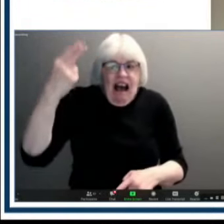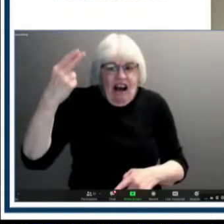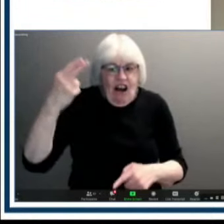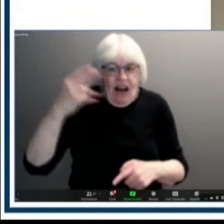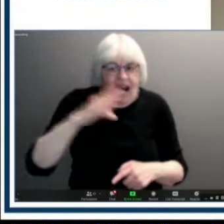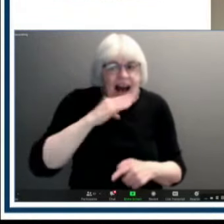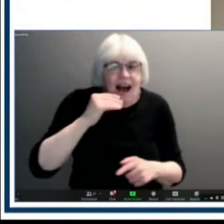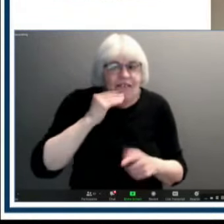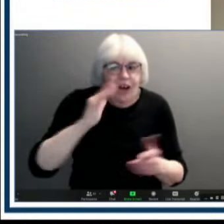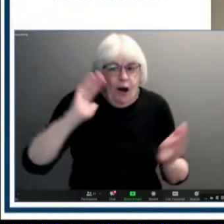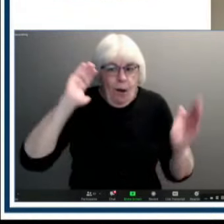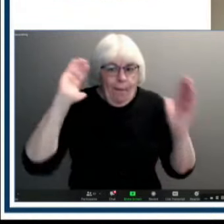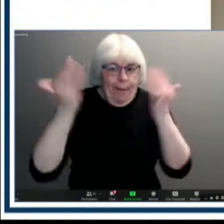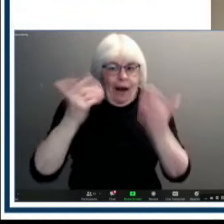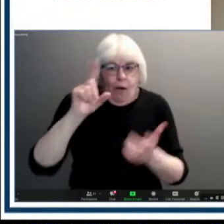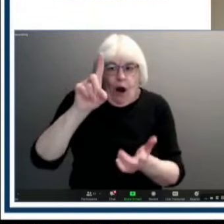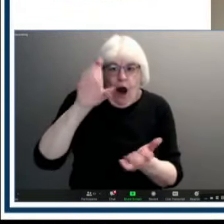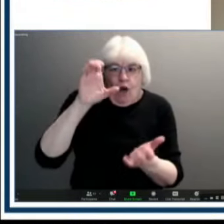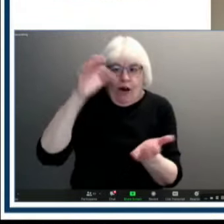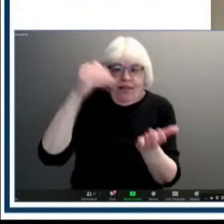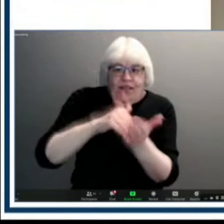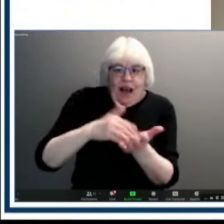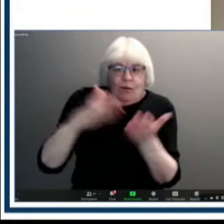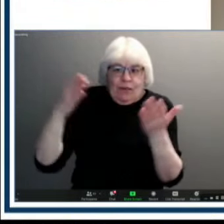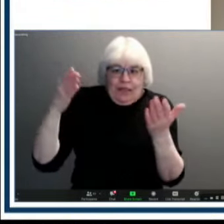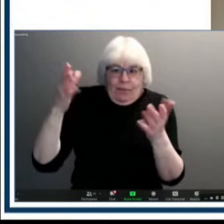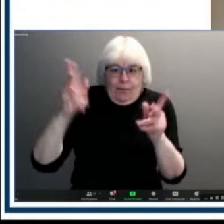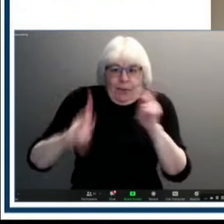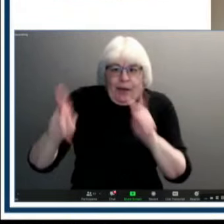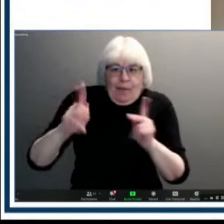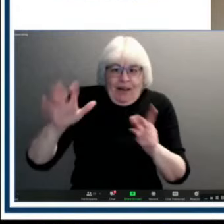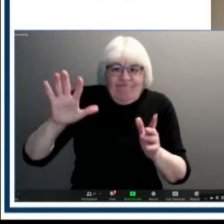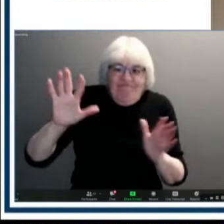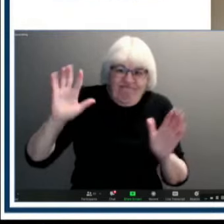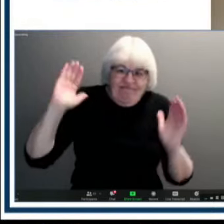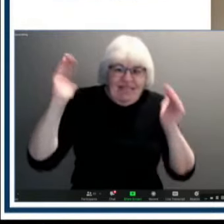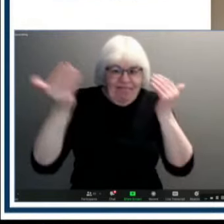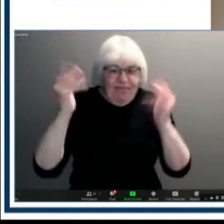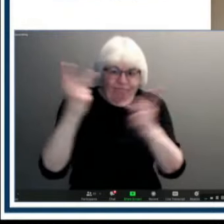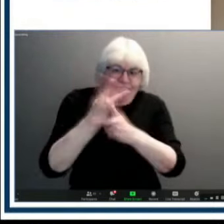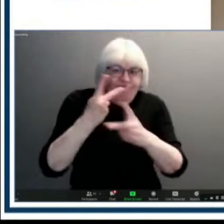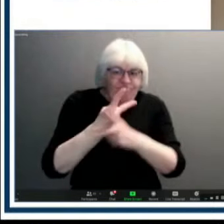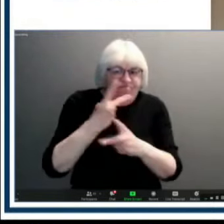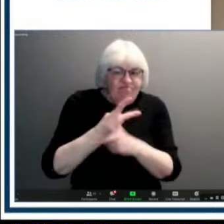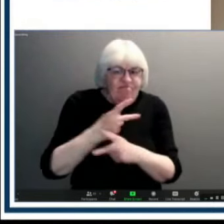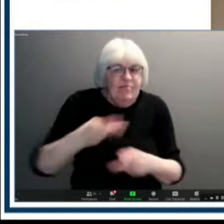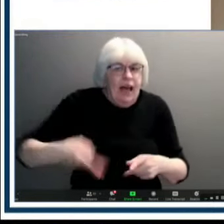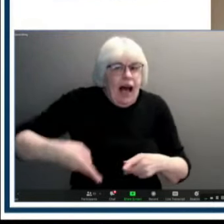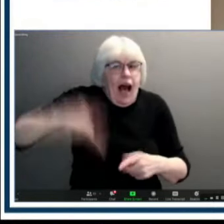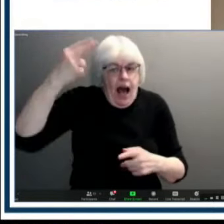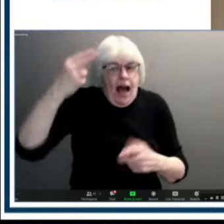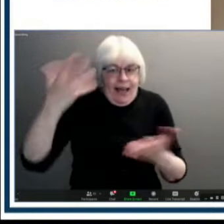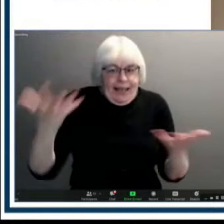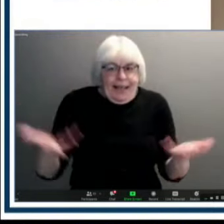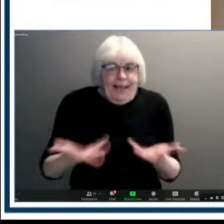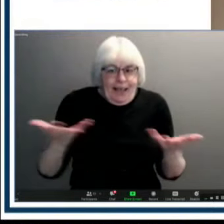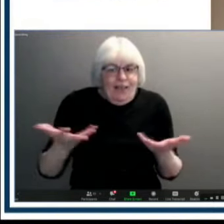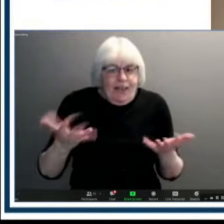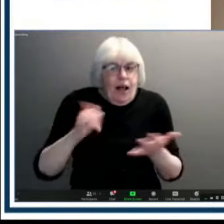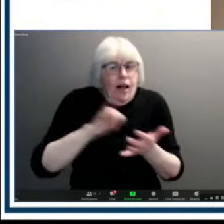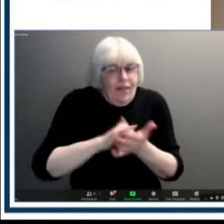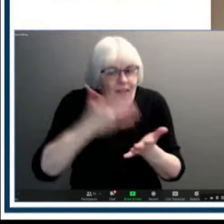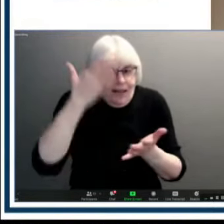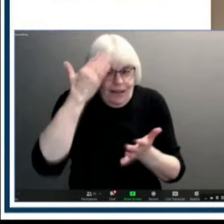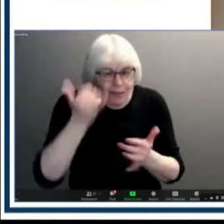But it is what it is. So that just highlights the seriousness of the situation we have, and why we have to